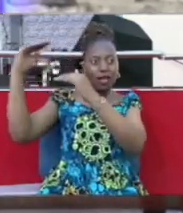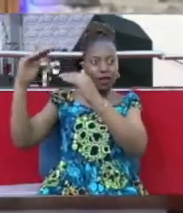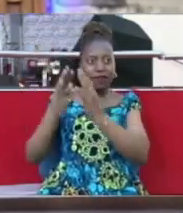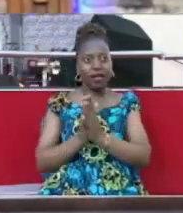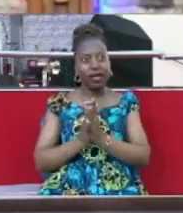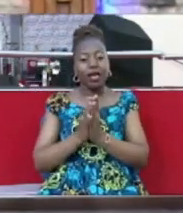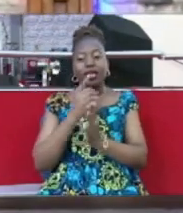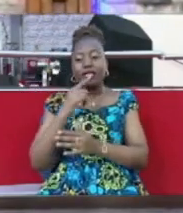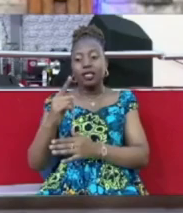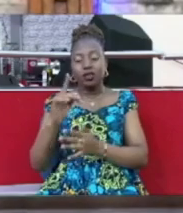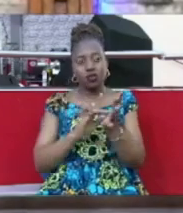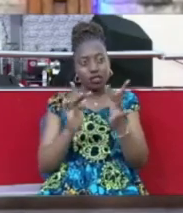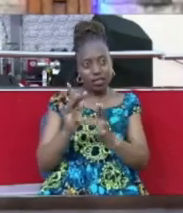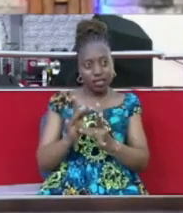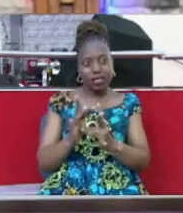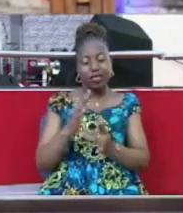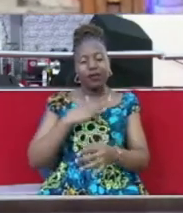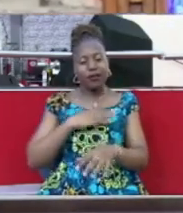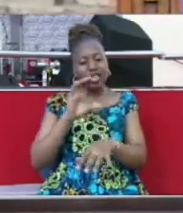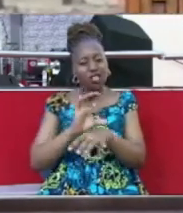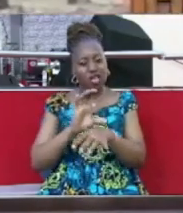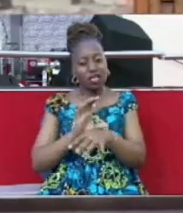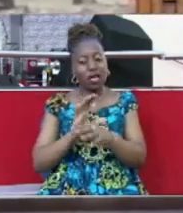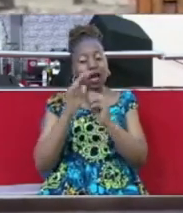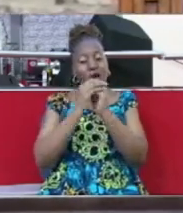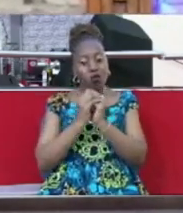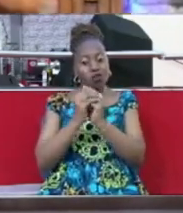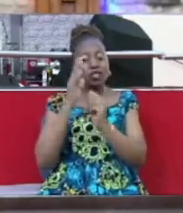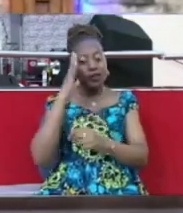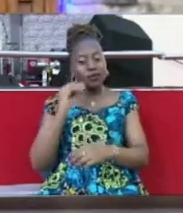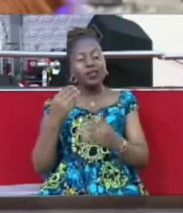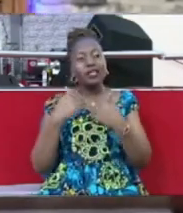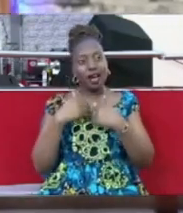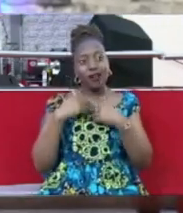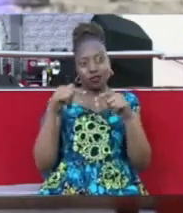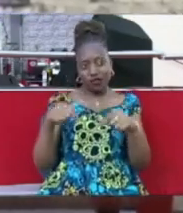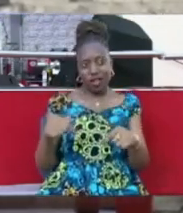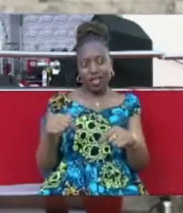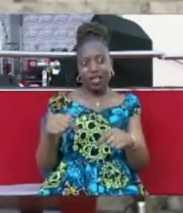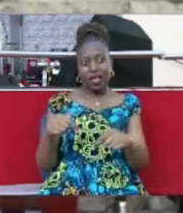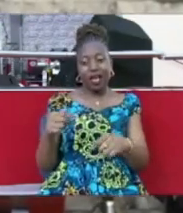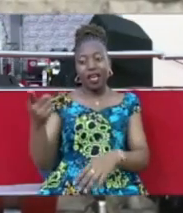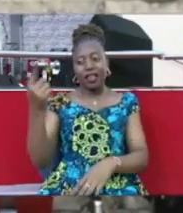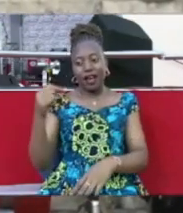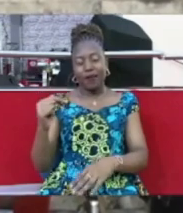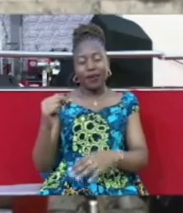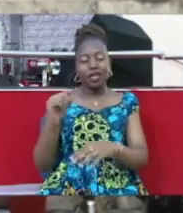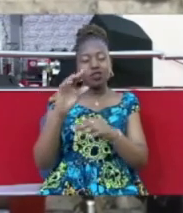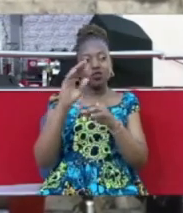Jesus, you know what? My church has a worship experience today and they are coming to worship